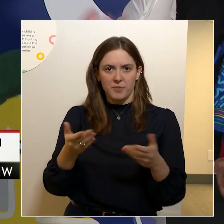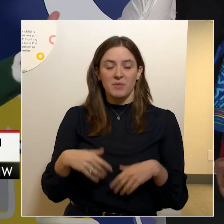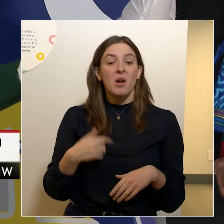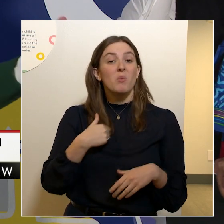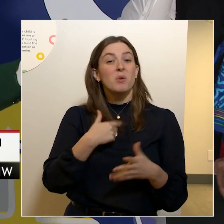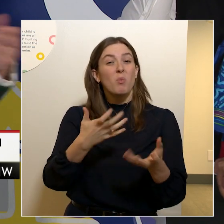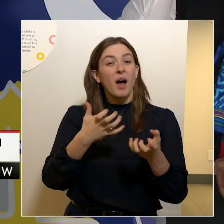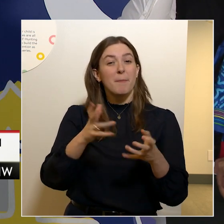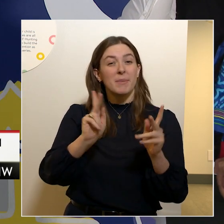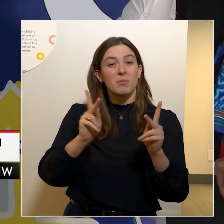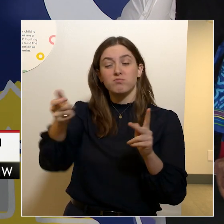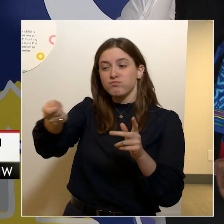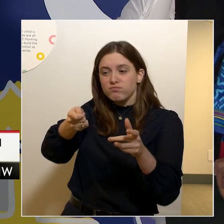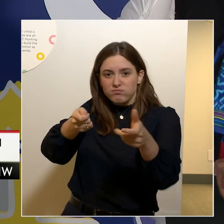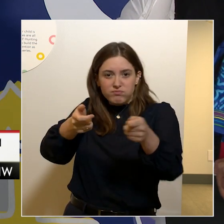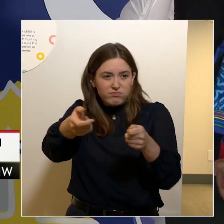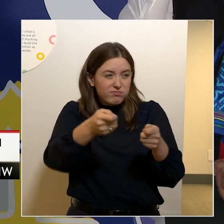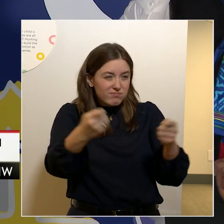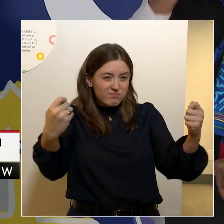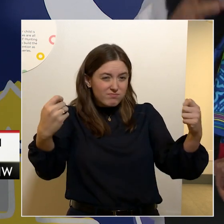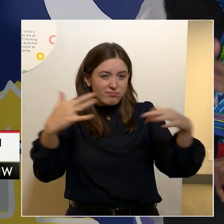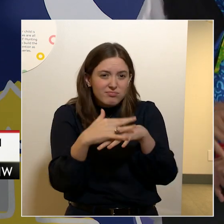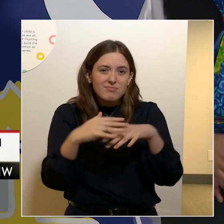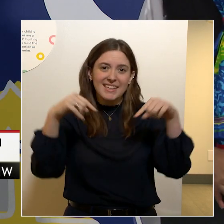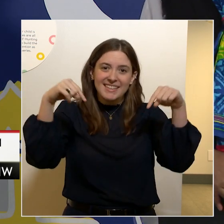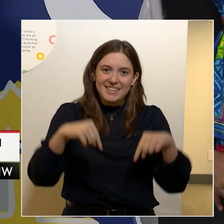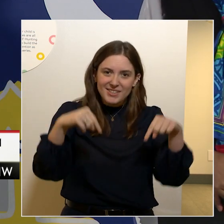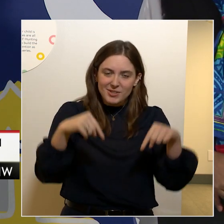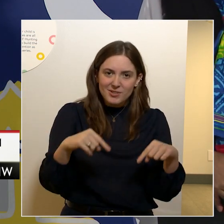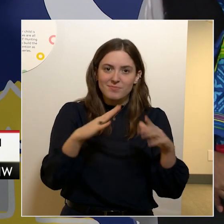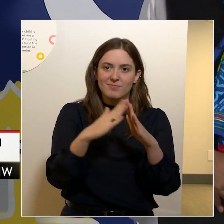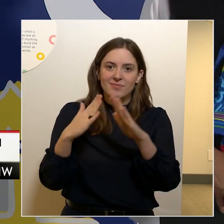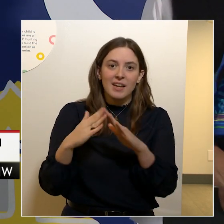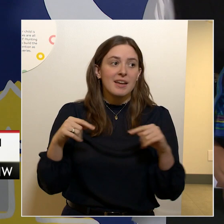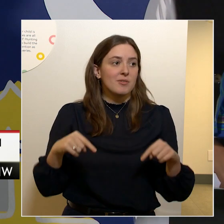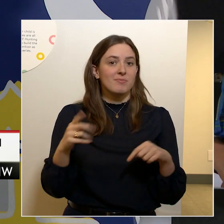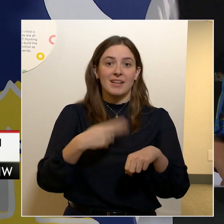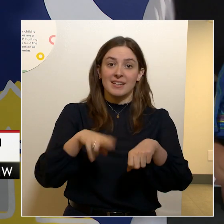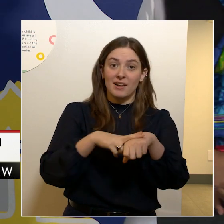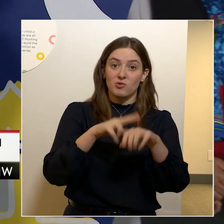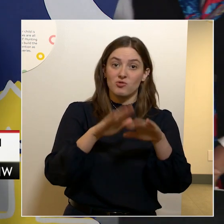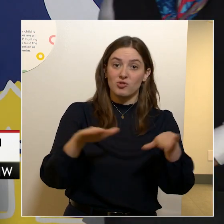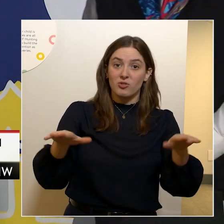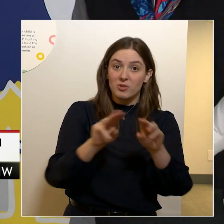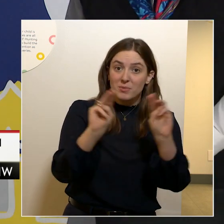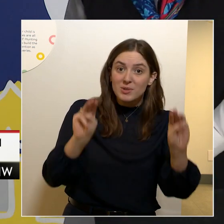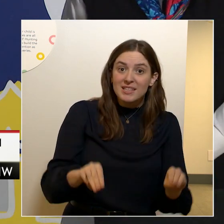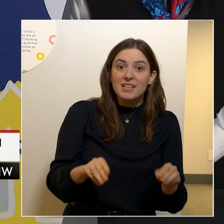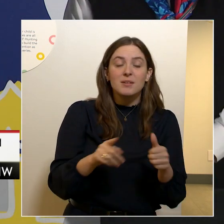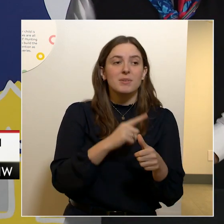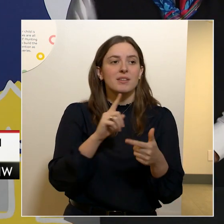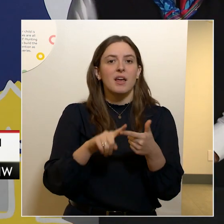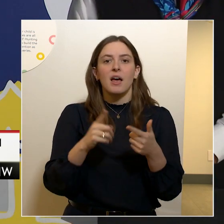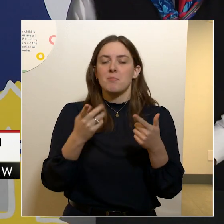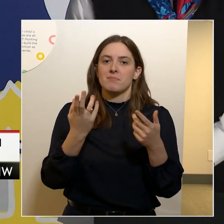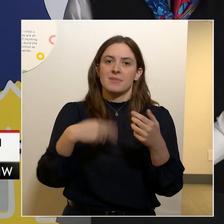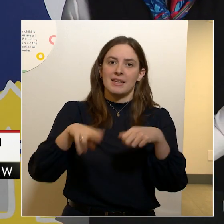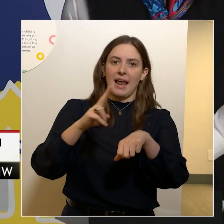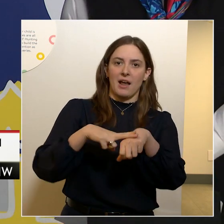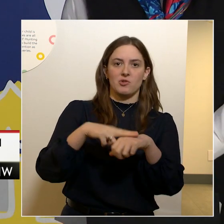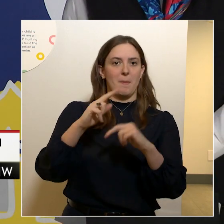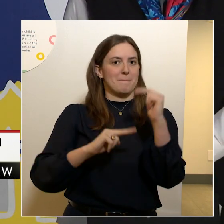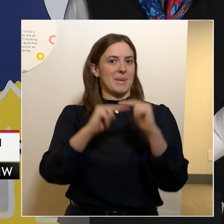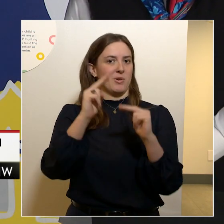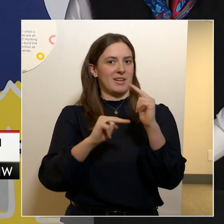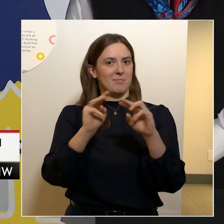and experience this exhibit. We want people to go to the National Building Museum and experience building stories and have their kids run